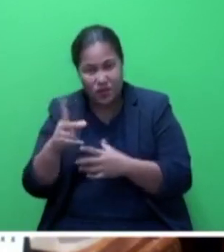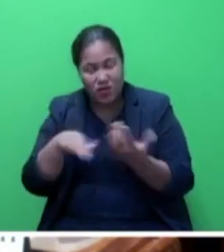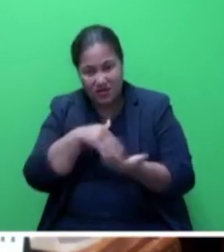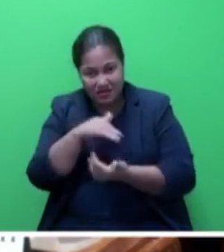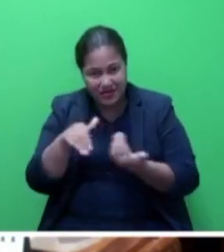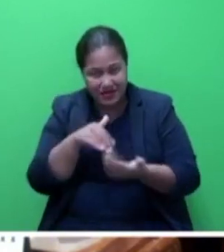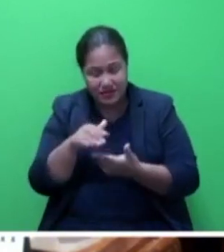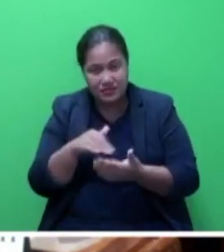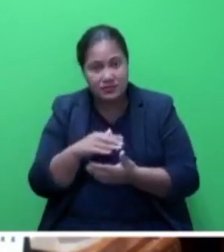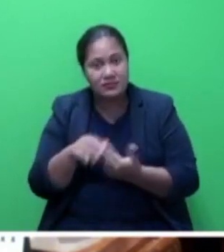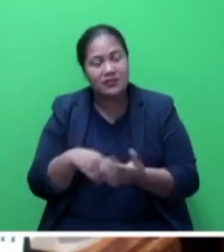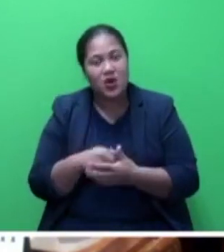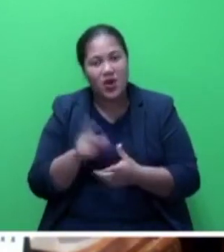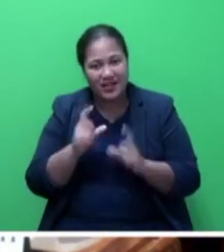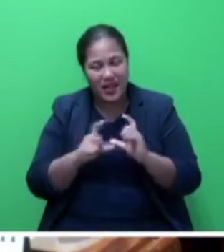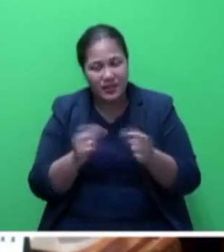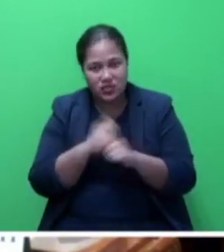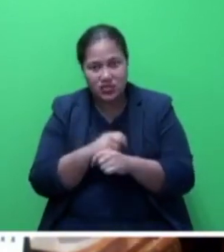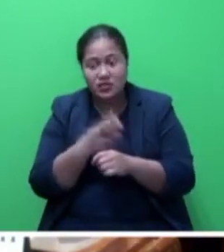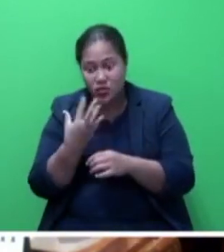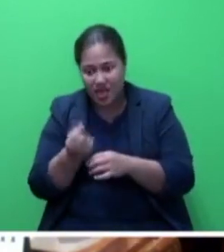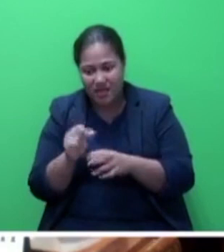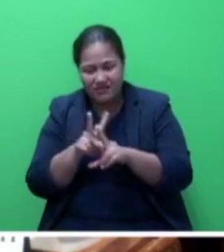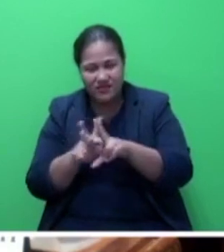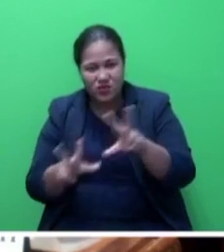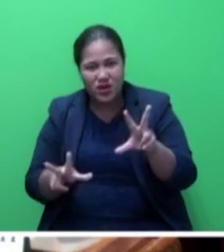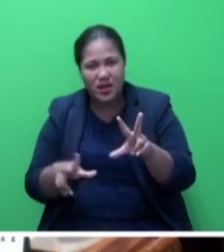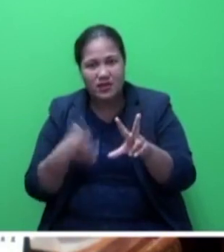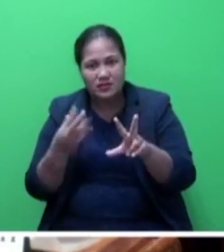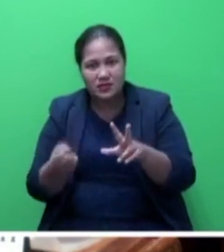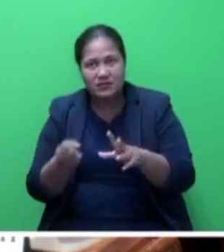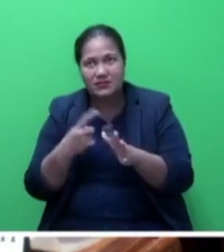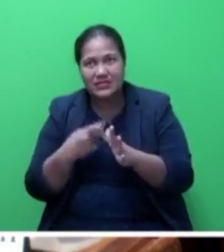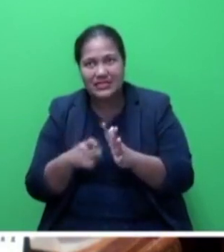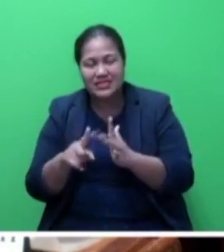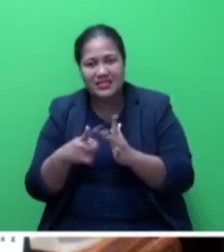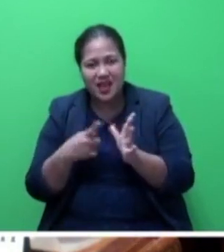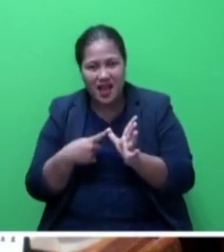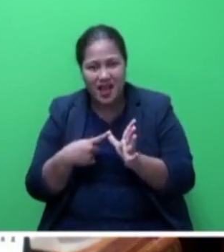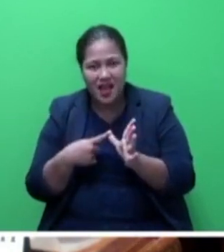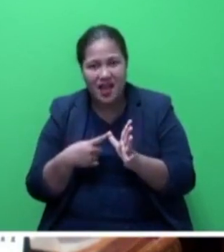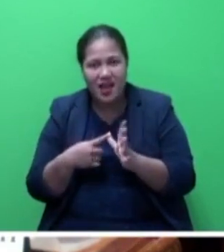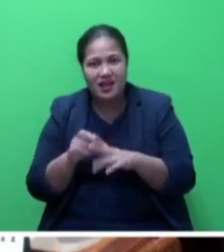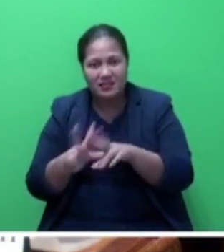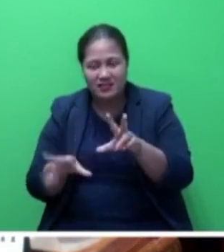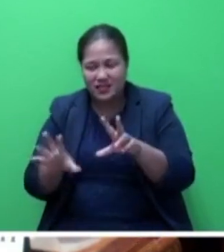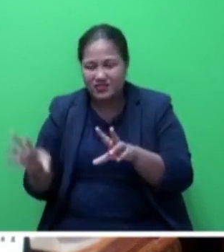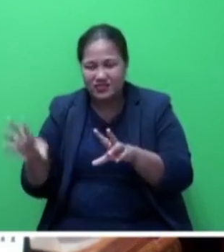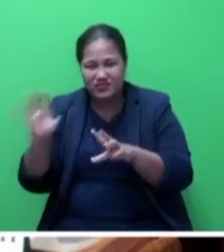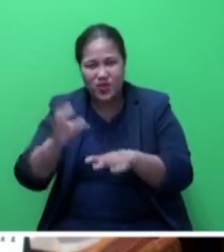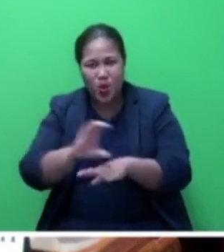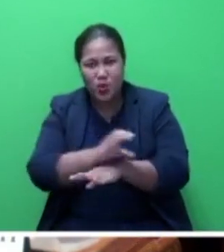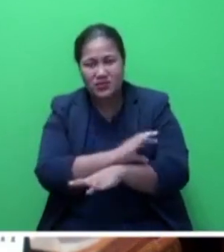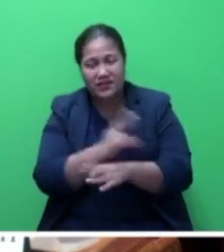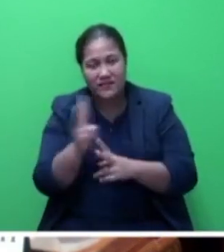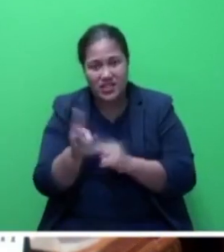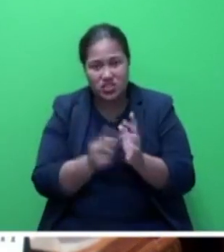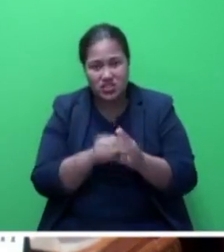Wonolevu were affected in Kia and most of the coastal villages, and